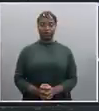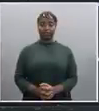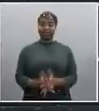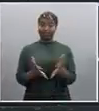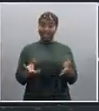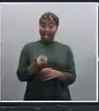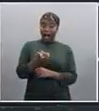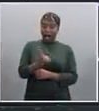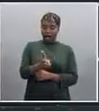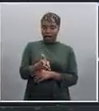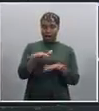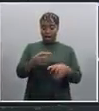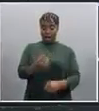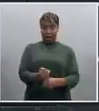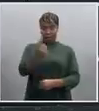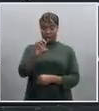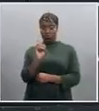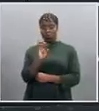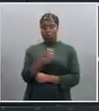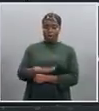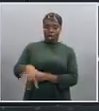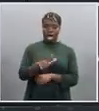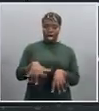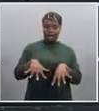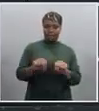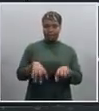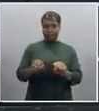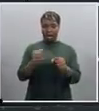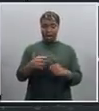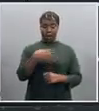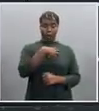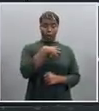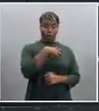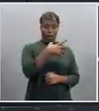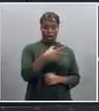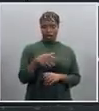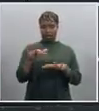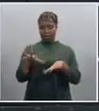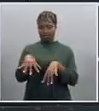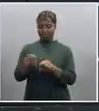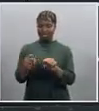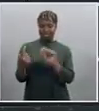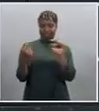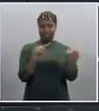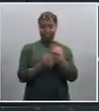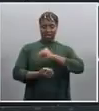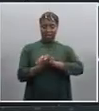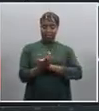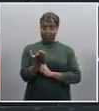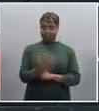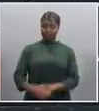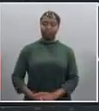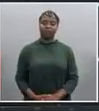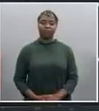An attempted land grab in Soweto today saw landowners and land invaders come face to face. Malungelo Boy has the